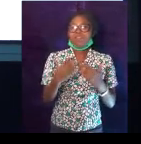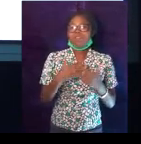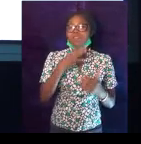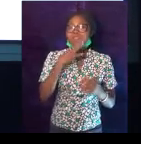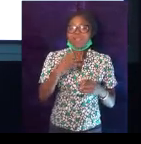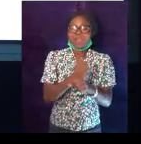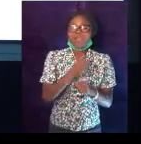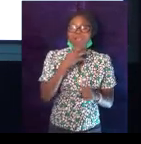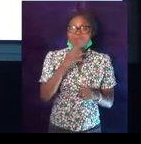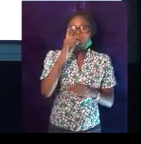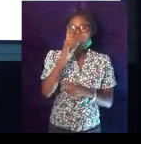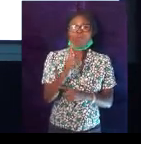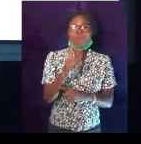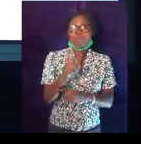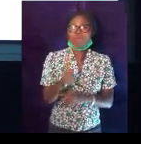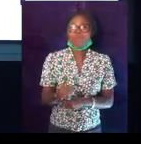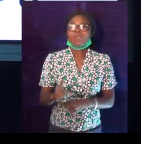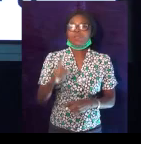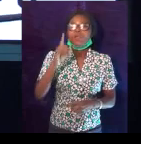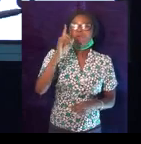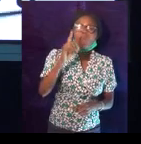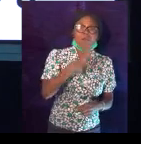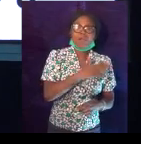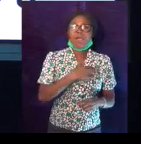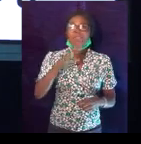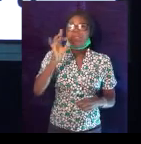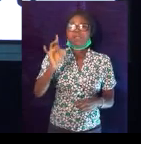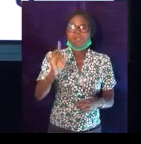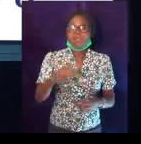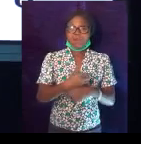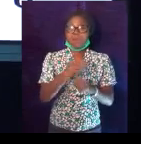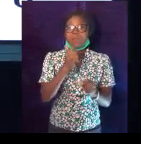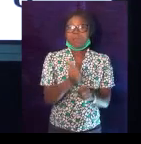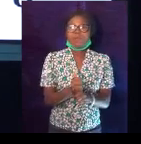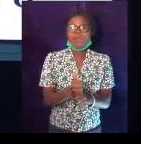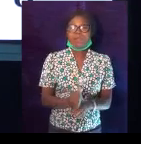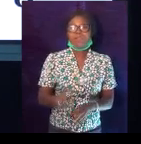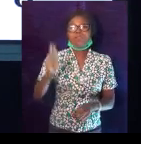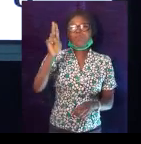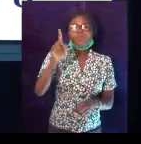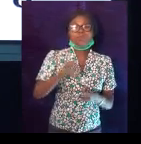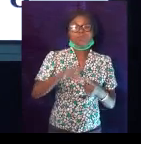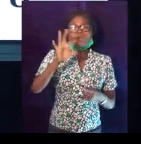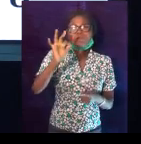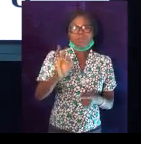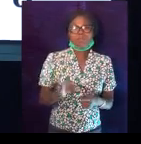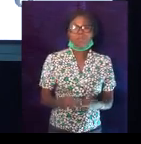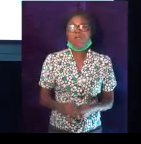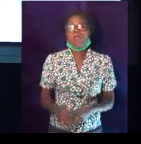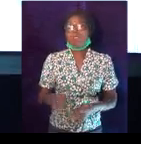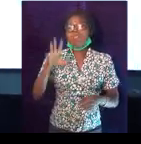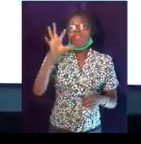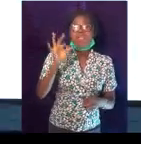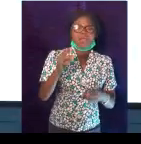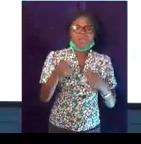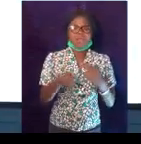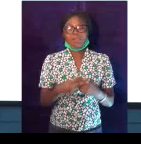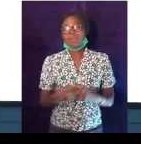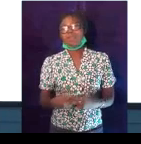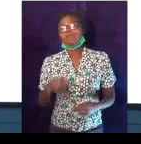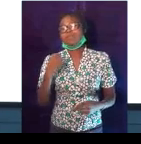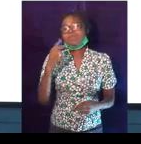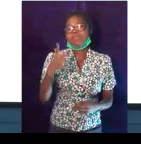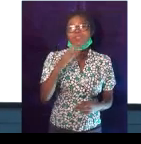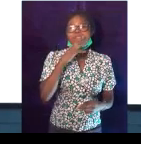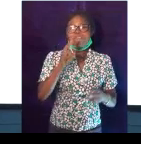1, I get me 1. 1 and 8, I make it up to 9. 9 times 3